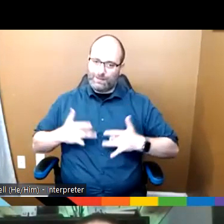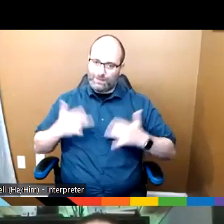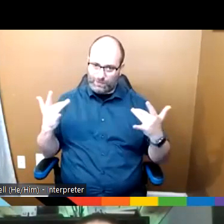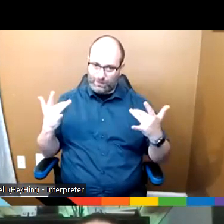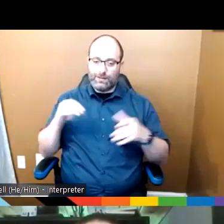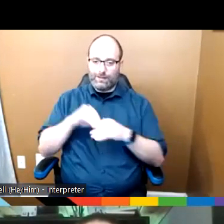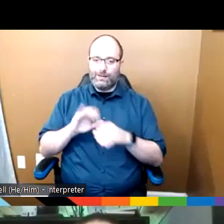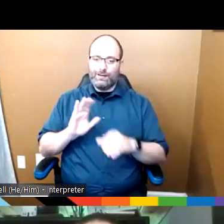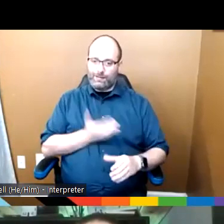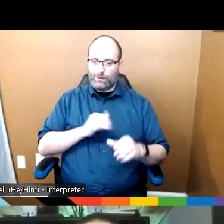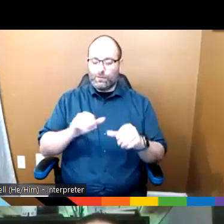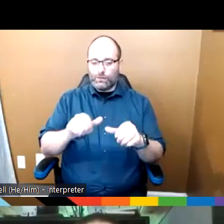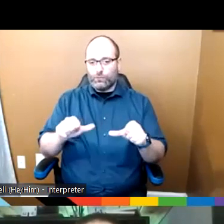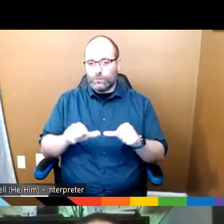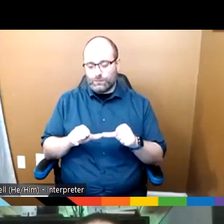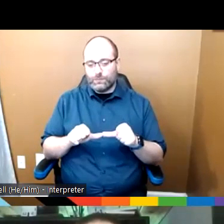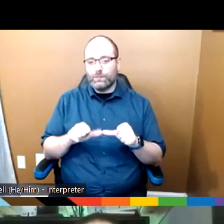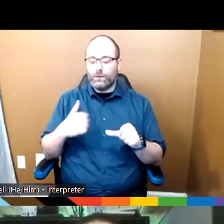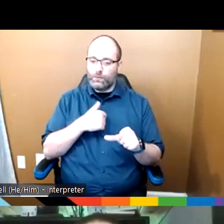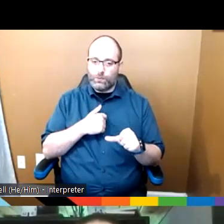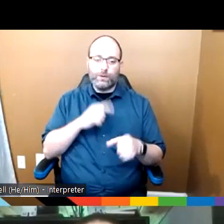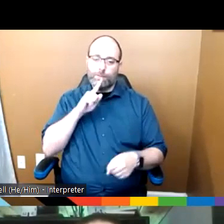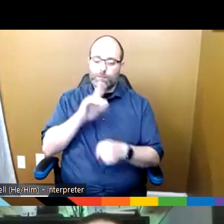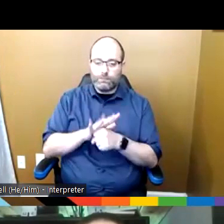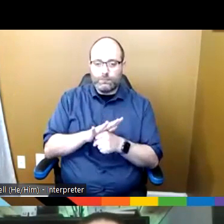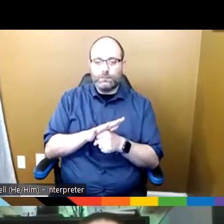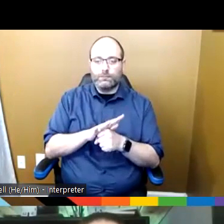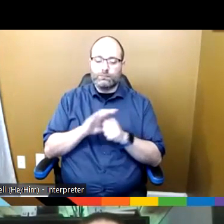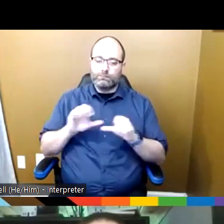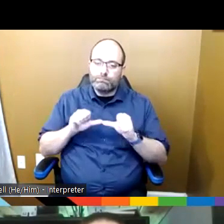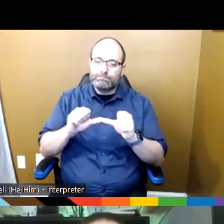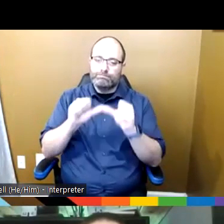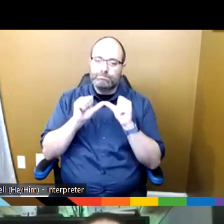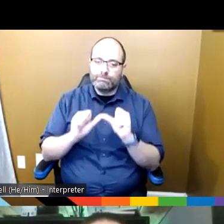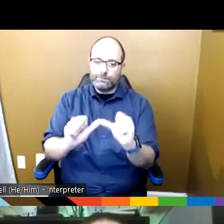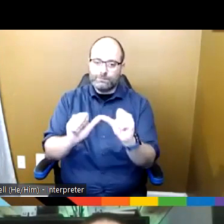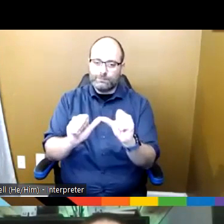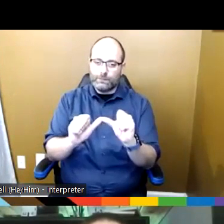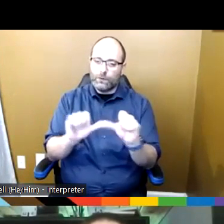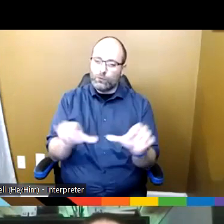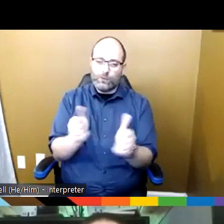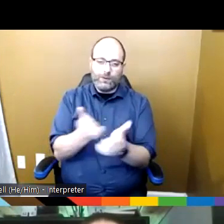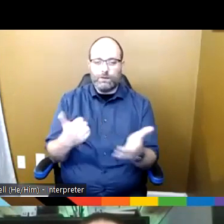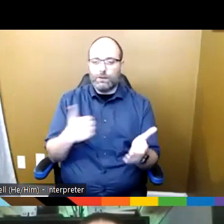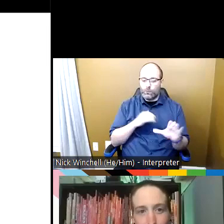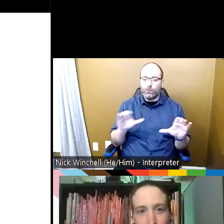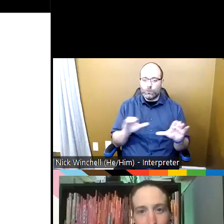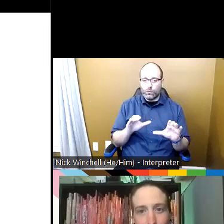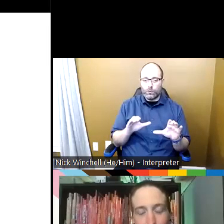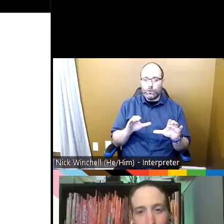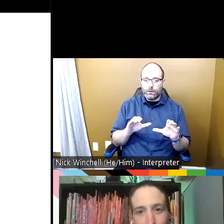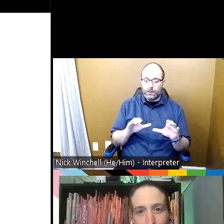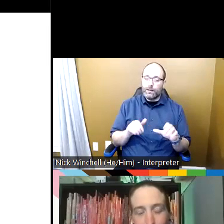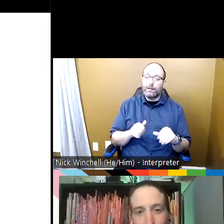our region, we are completely committed about enduring and doing in everything we do the resilience